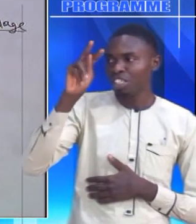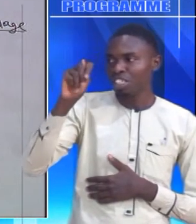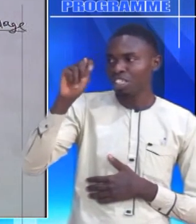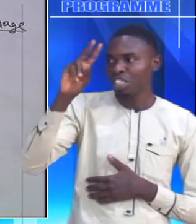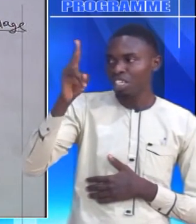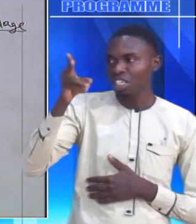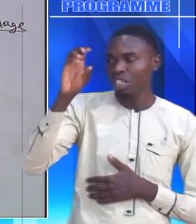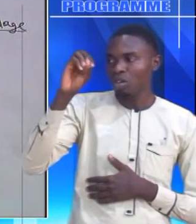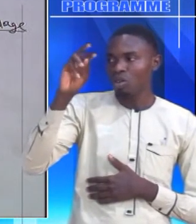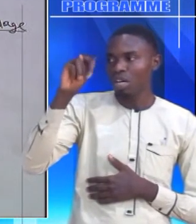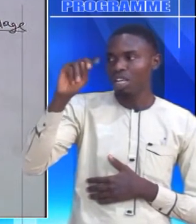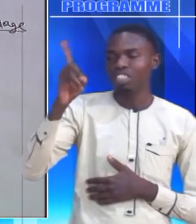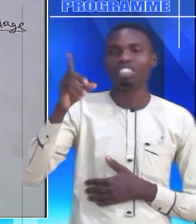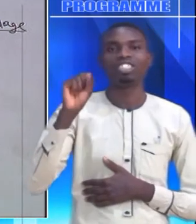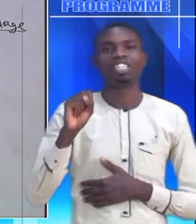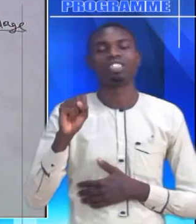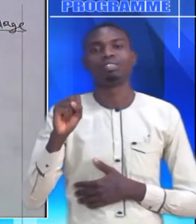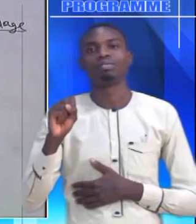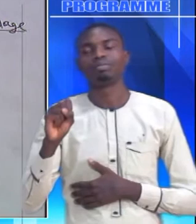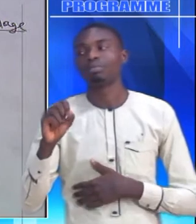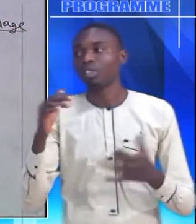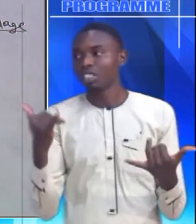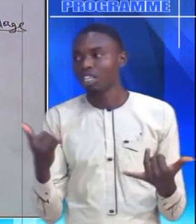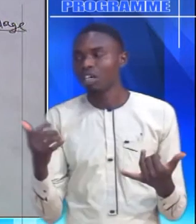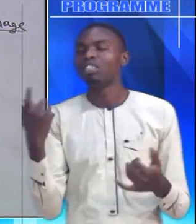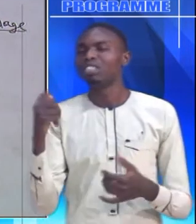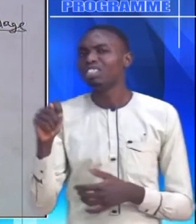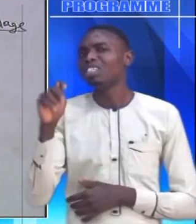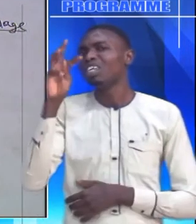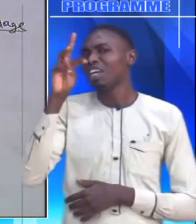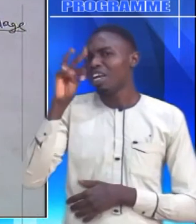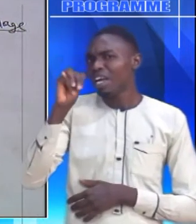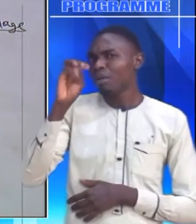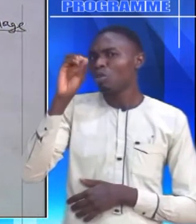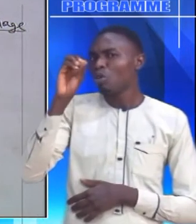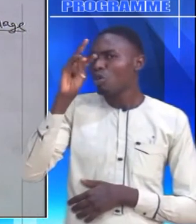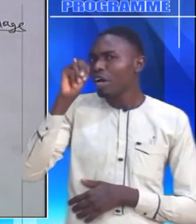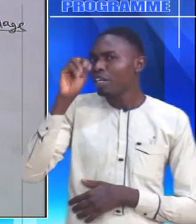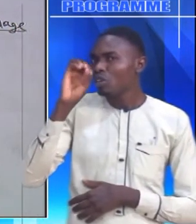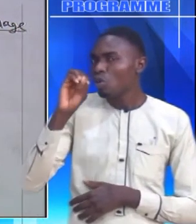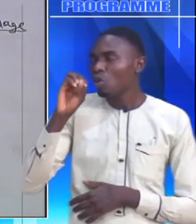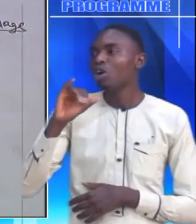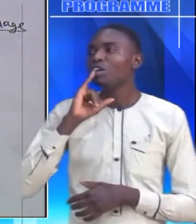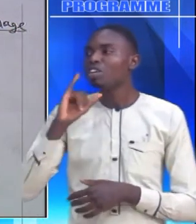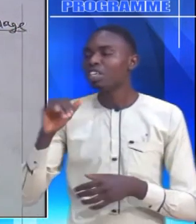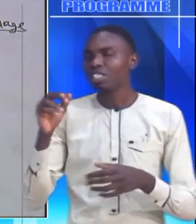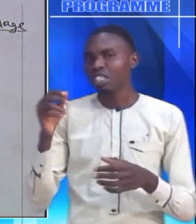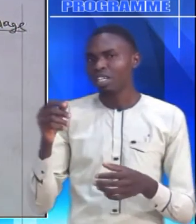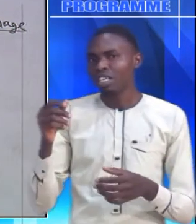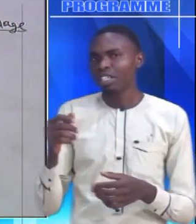The monotones are regarded as the original vowel sounds because the manipulation or the reproduction